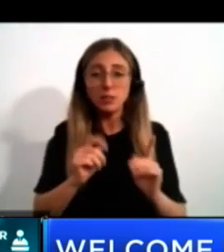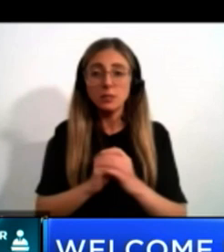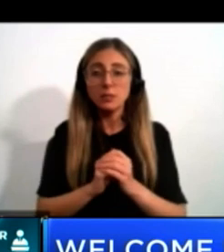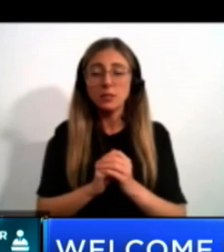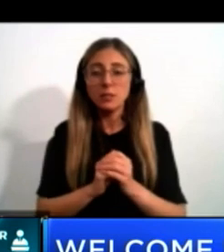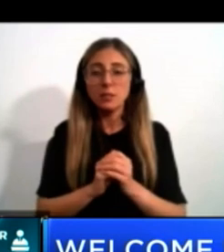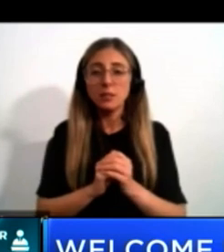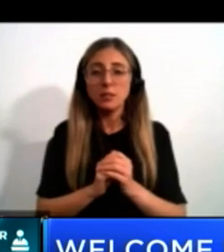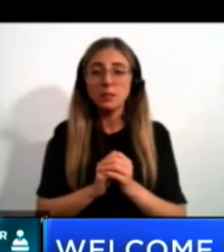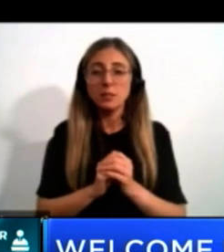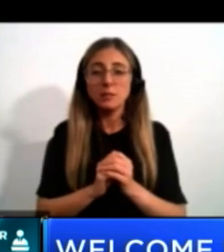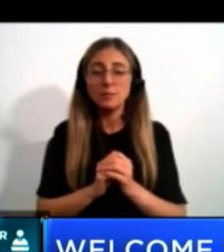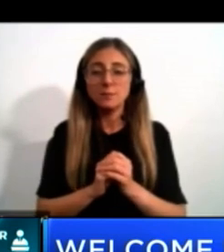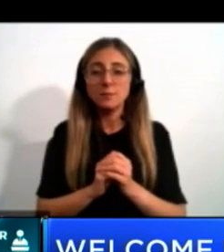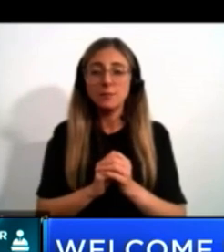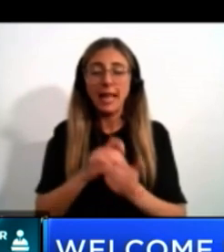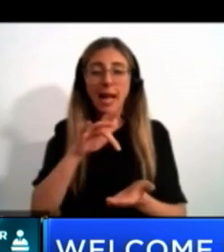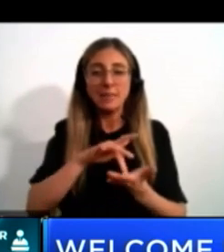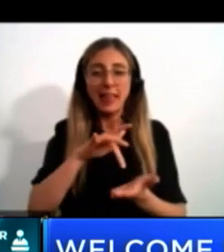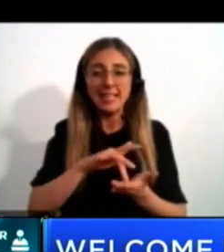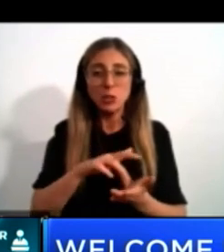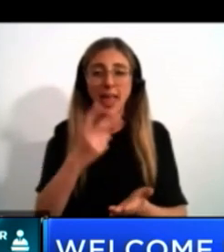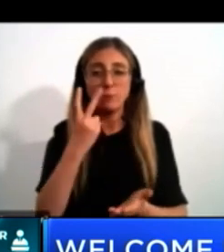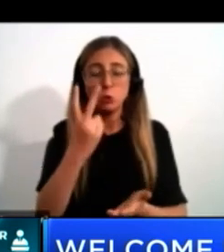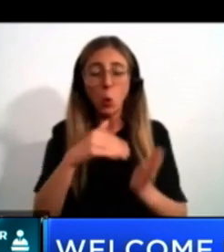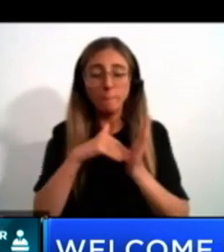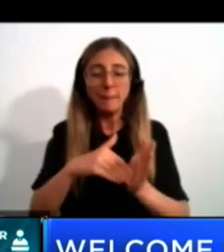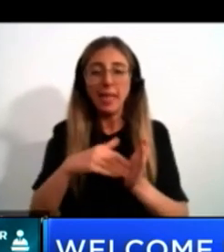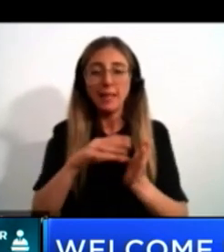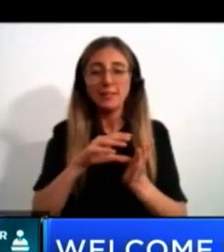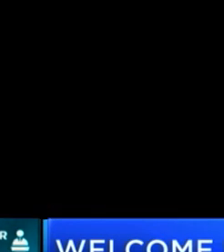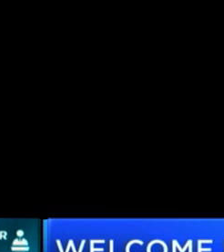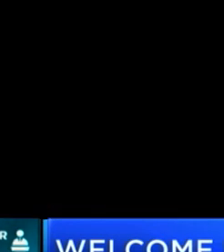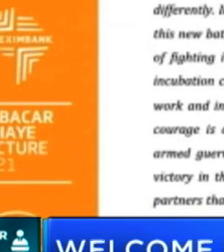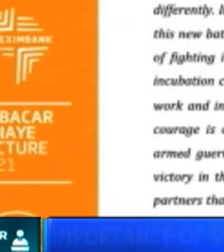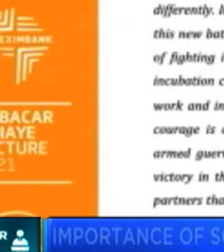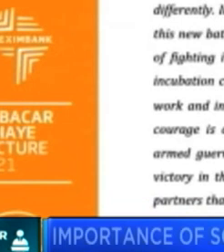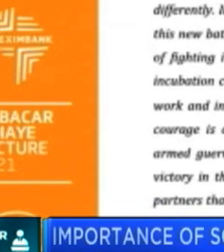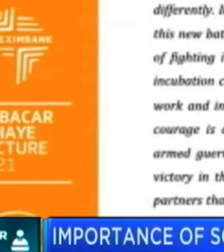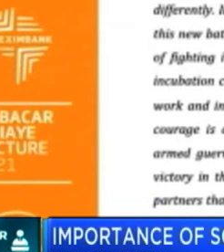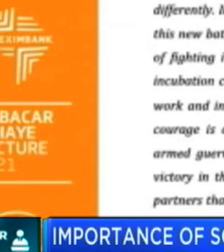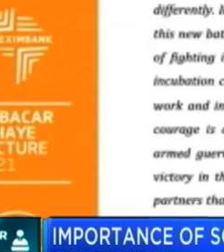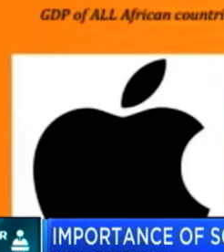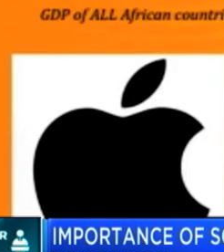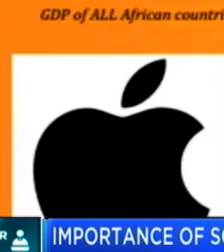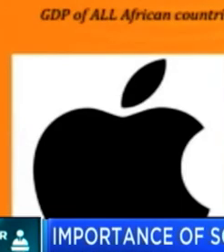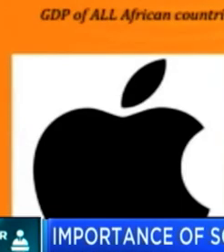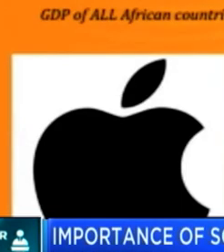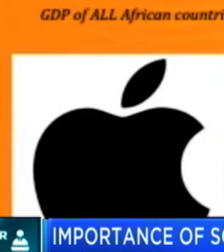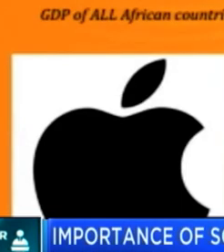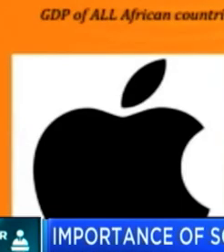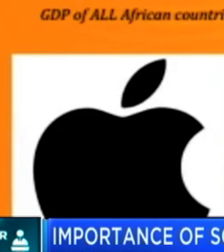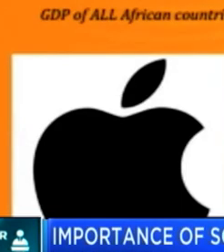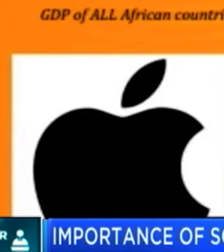2020 market capitalization of $2 trillion was equal to the combined GDP of almost all